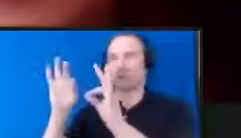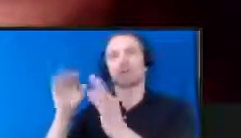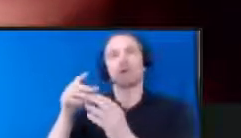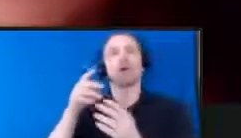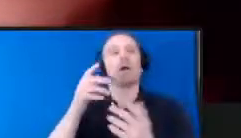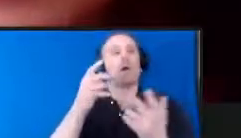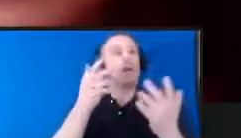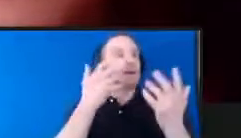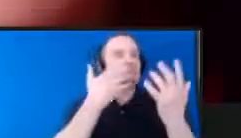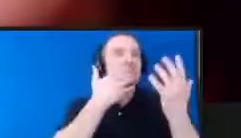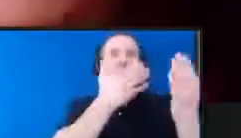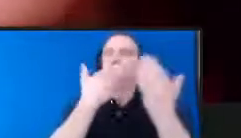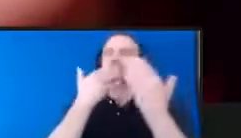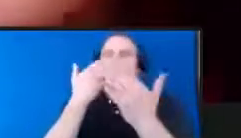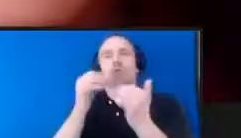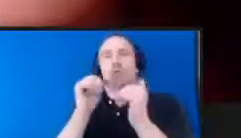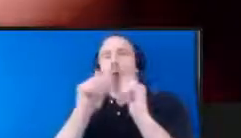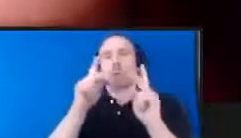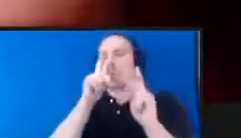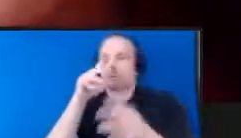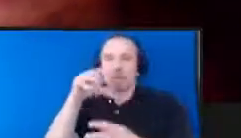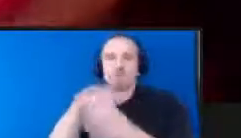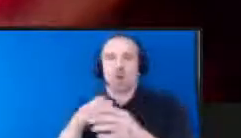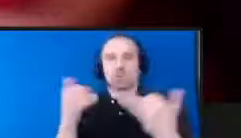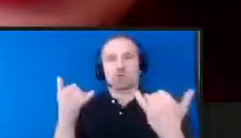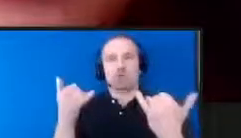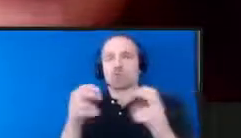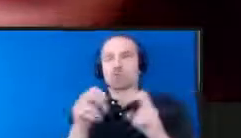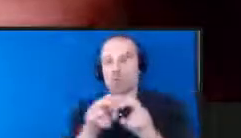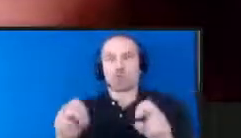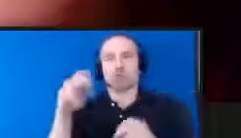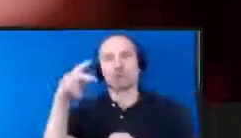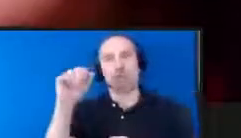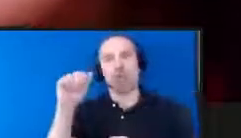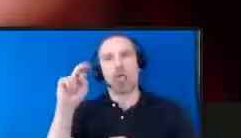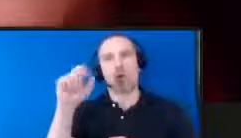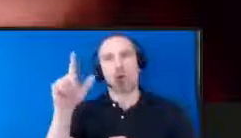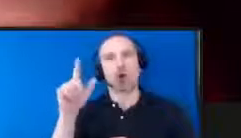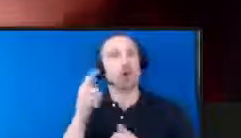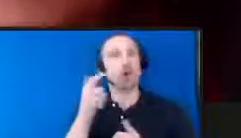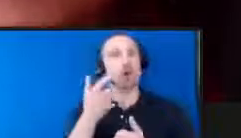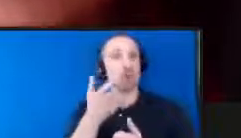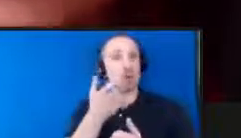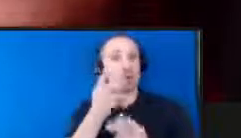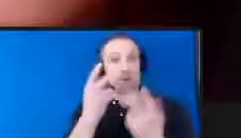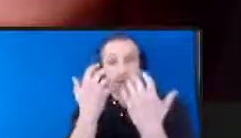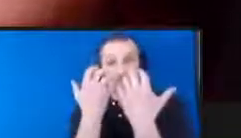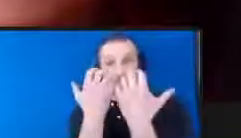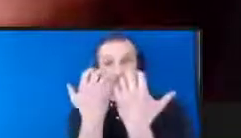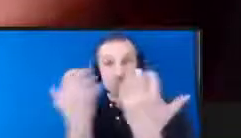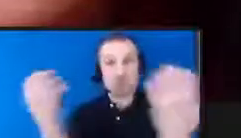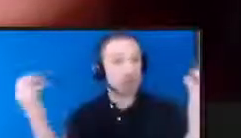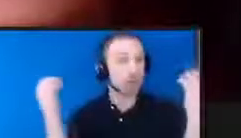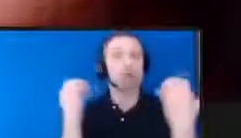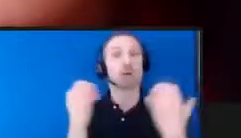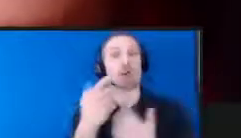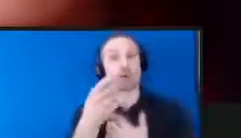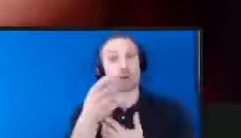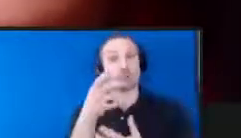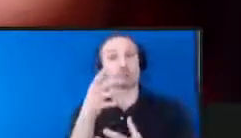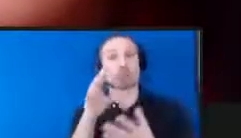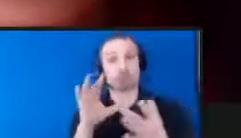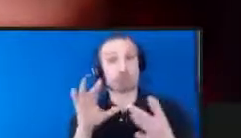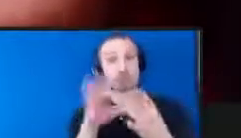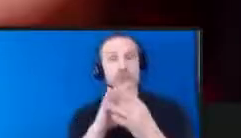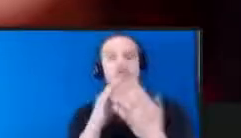our panelists and a thank you to each of you for joining us today. If you had a question that wasn't answered or you think of it later,